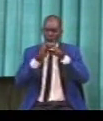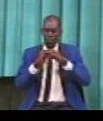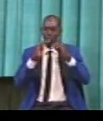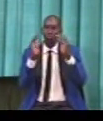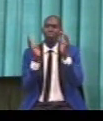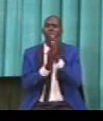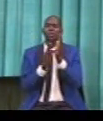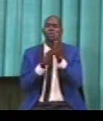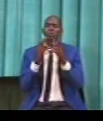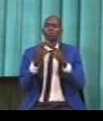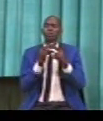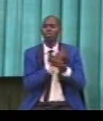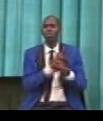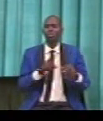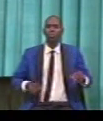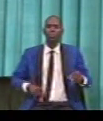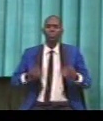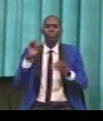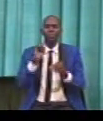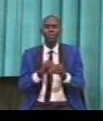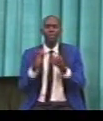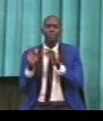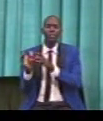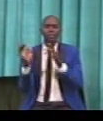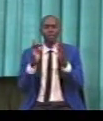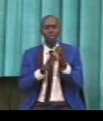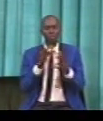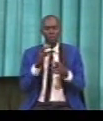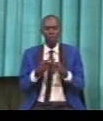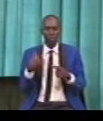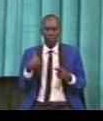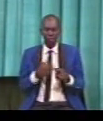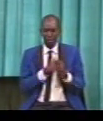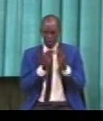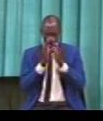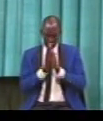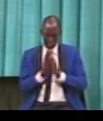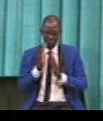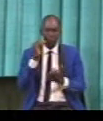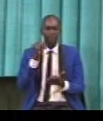Lord. In Jesus' name we pray.